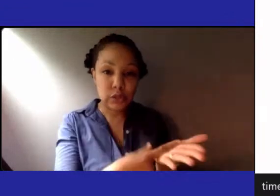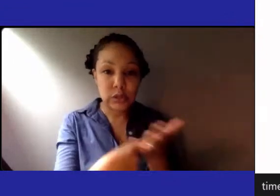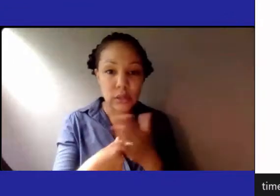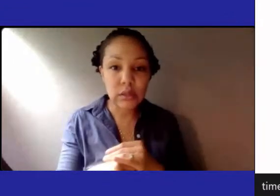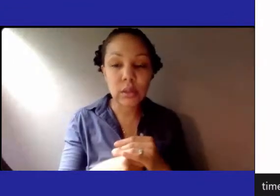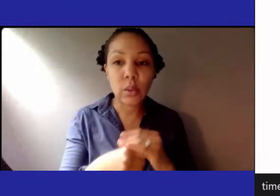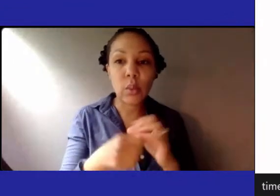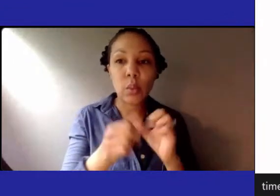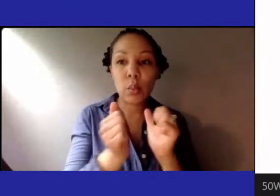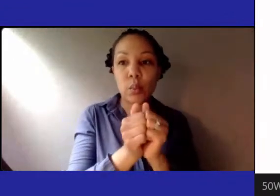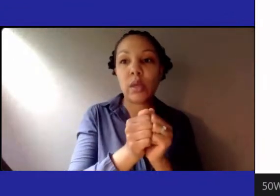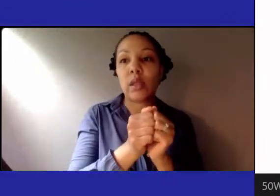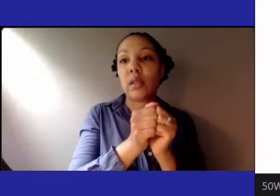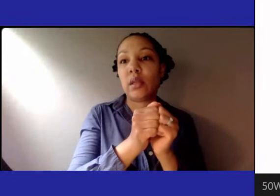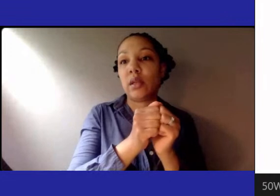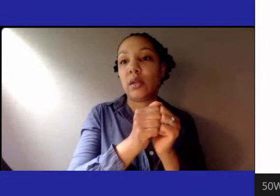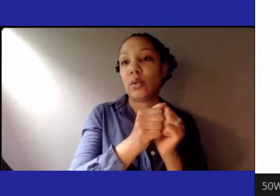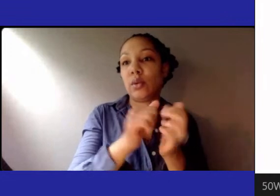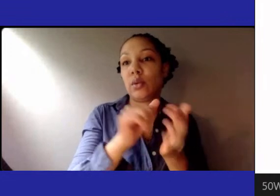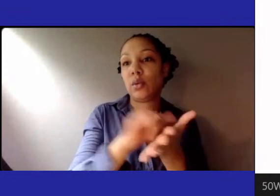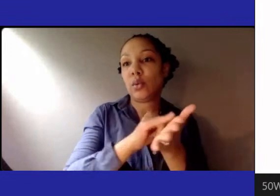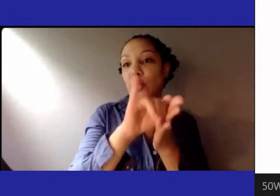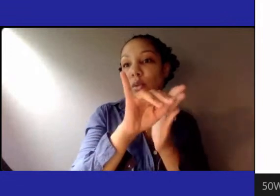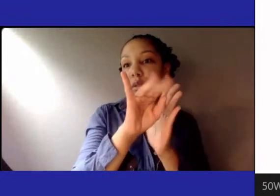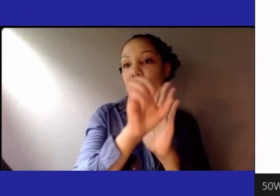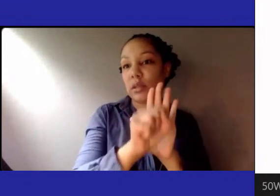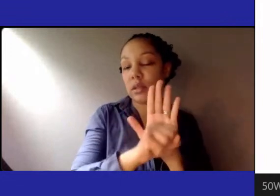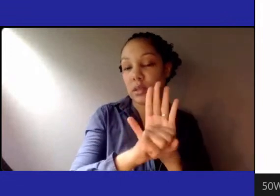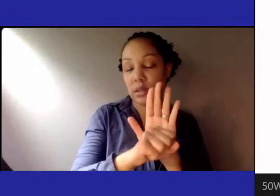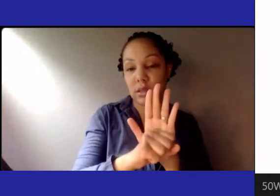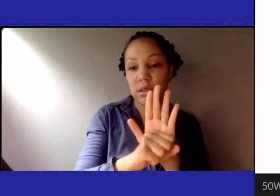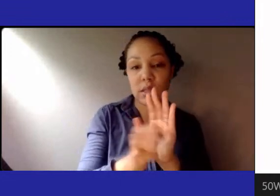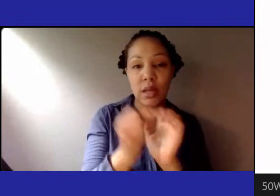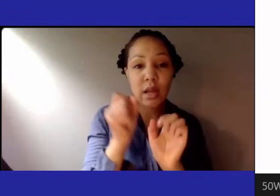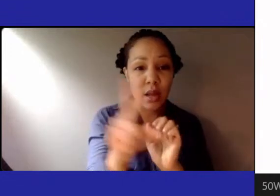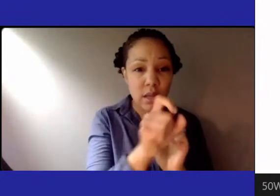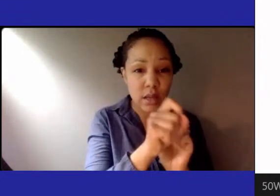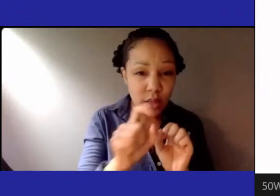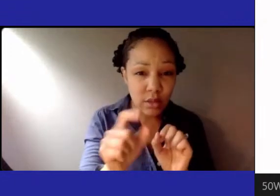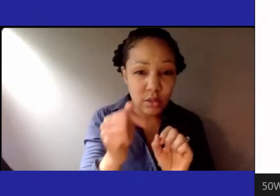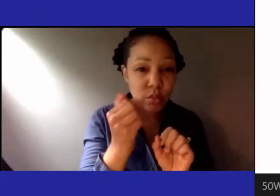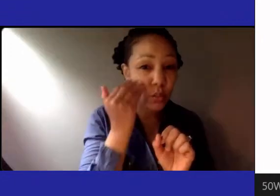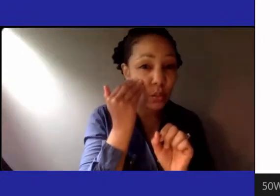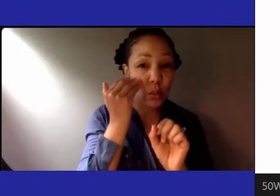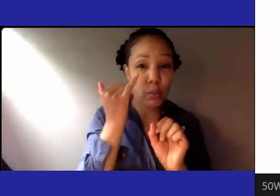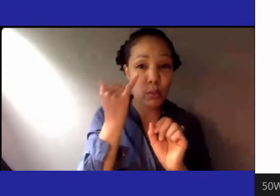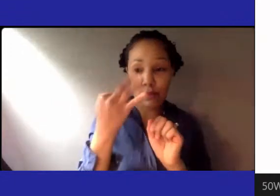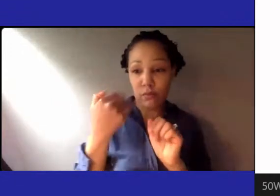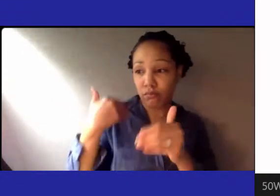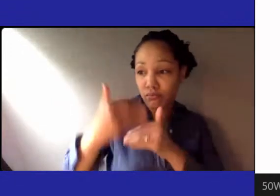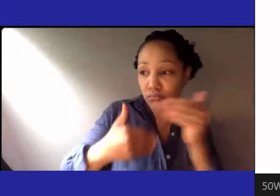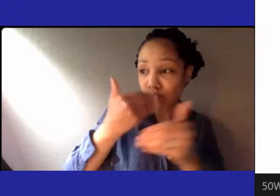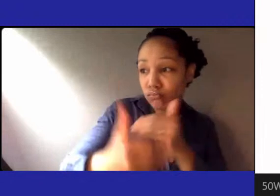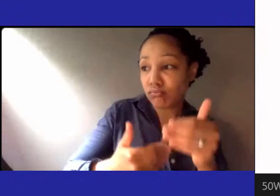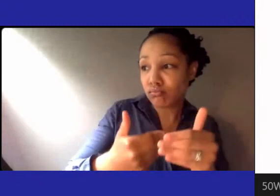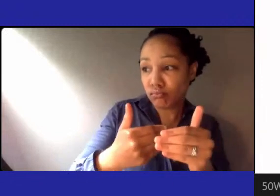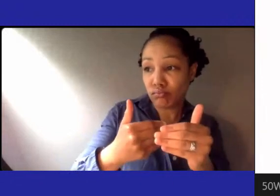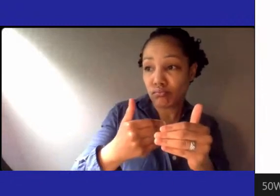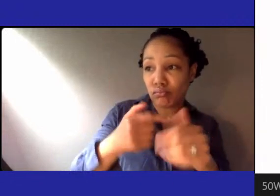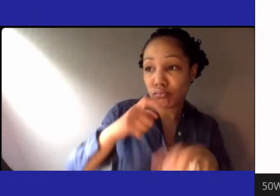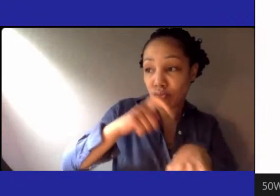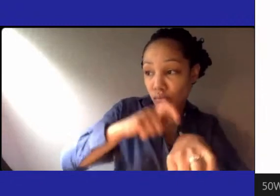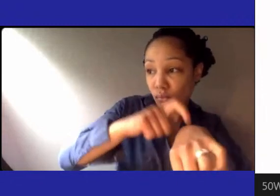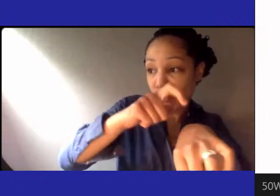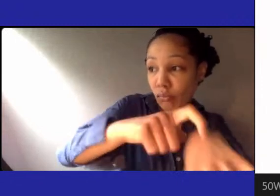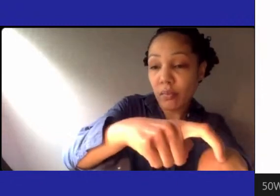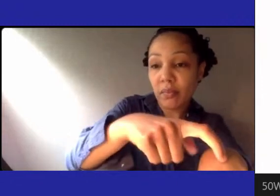State just to make sure we're on track. We had a conversation with them. They were pleased with the progress the plan